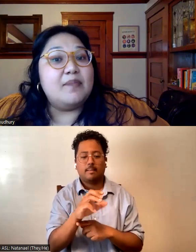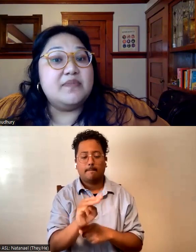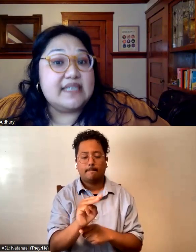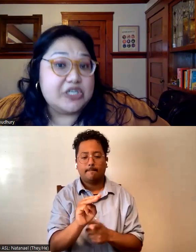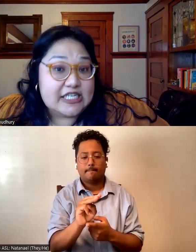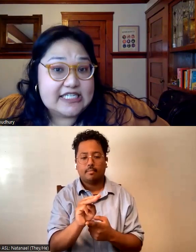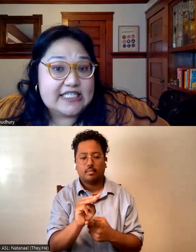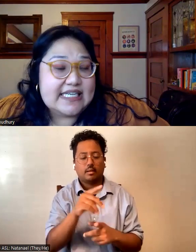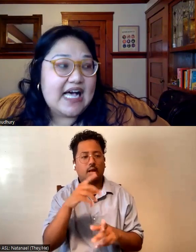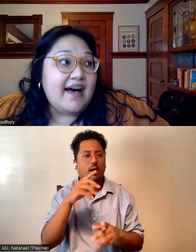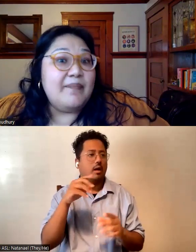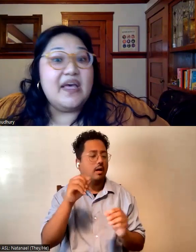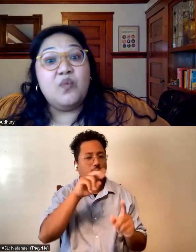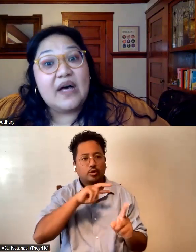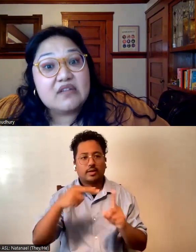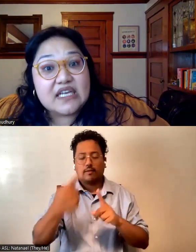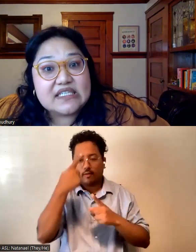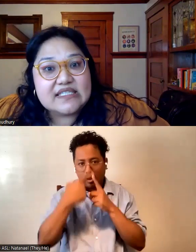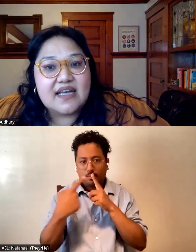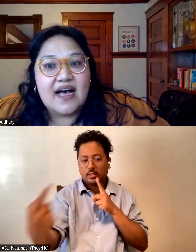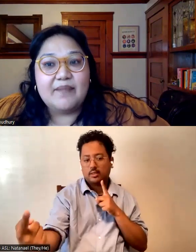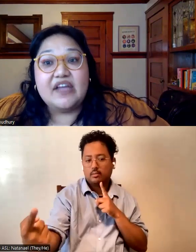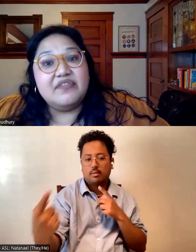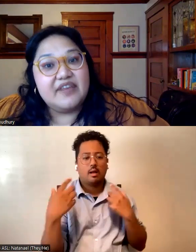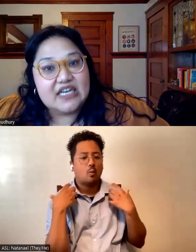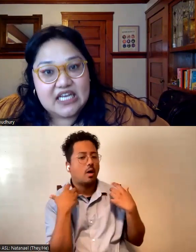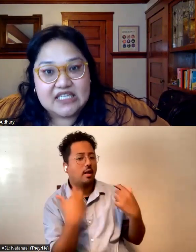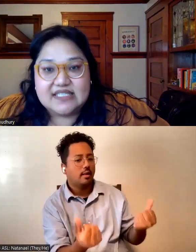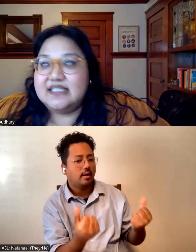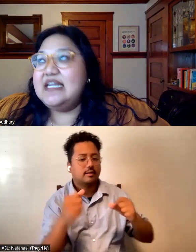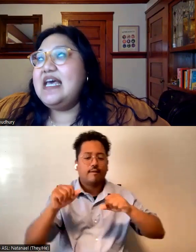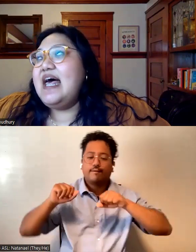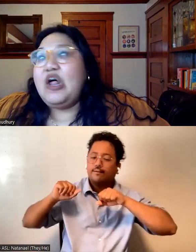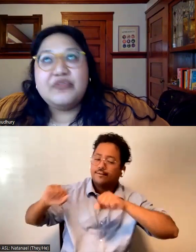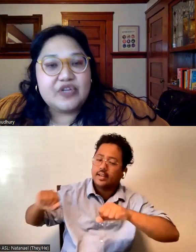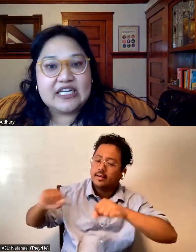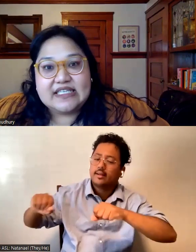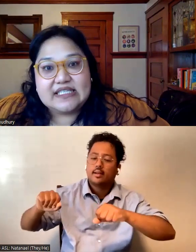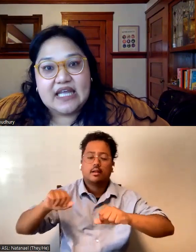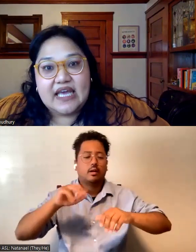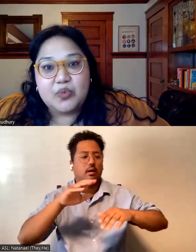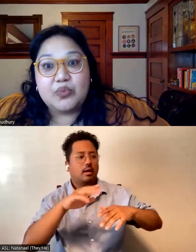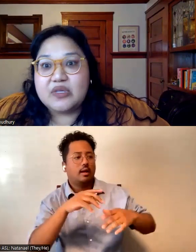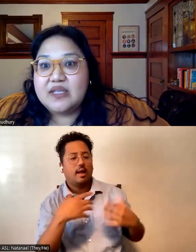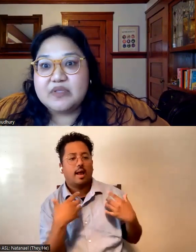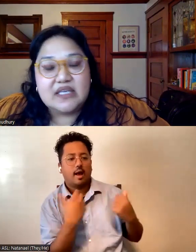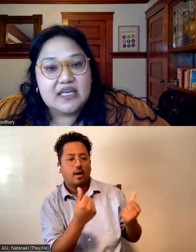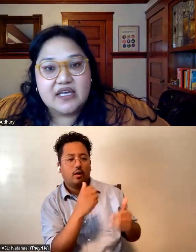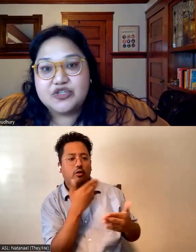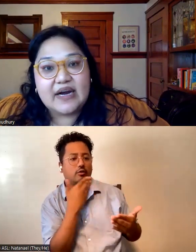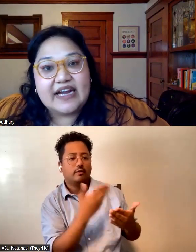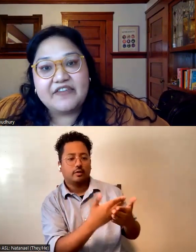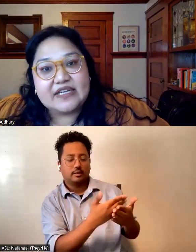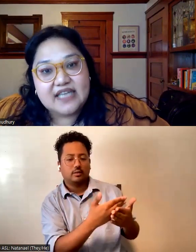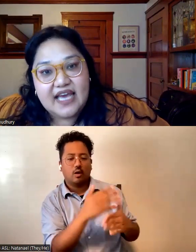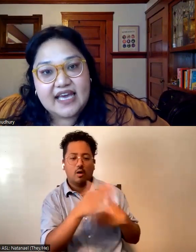of optimization and wellness and fitness and healthfulness like really bleed